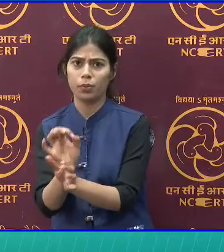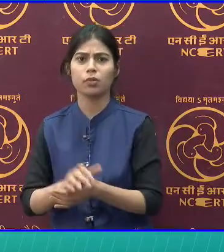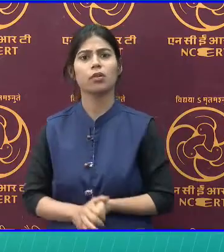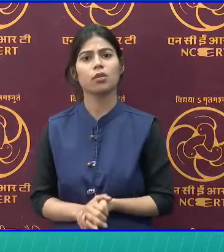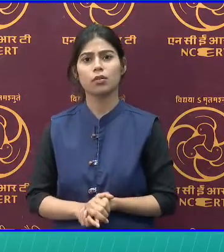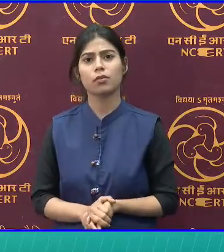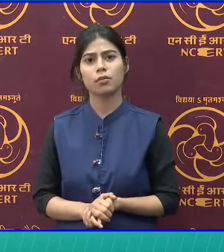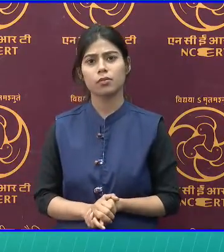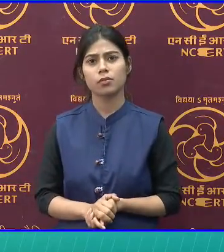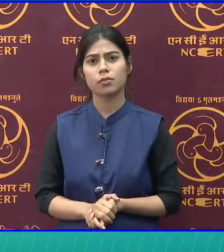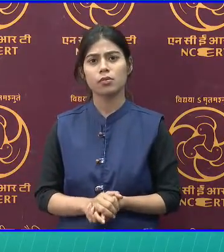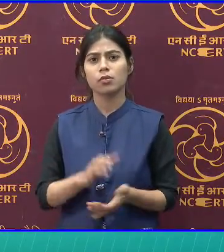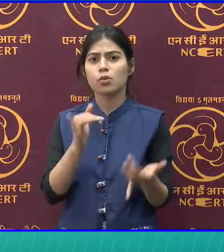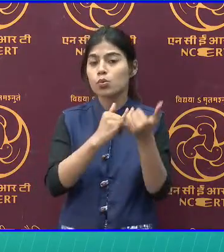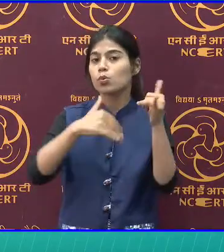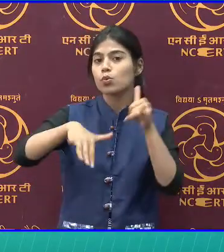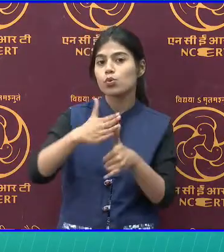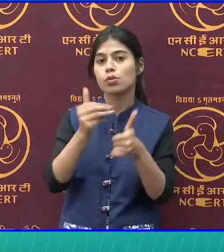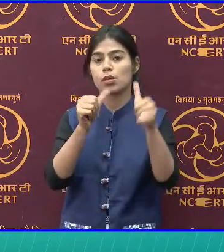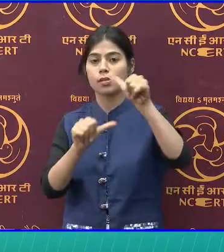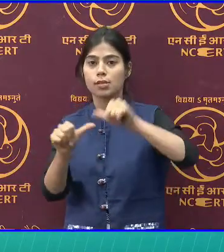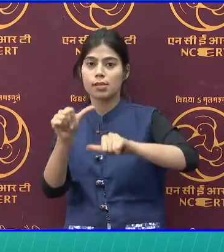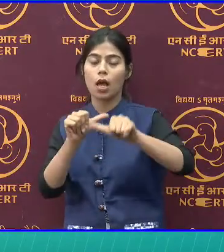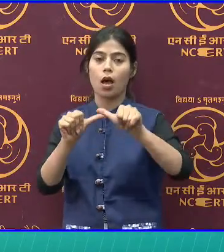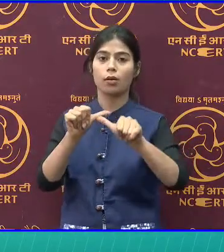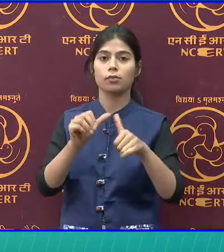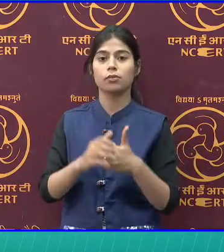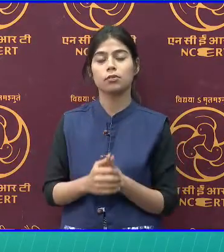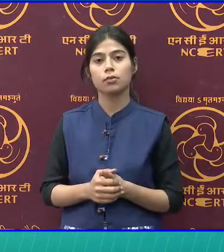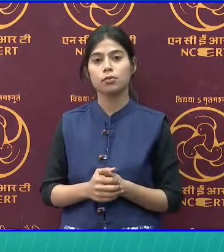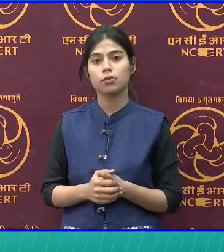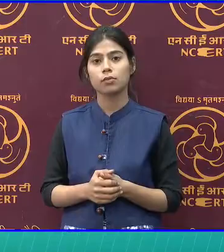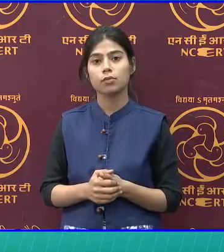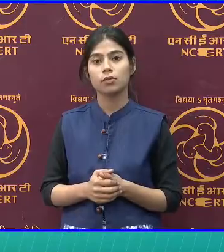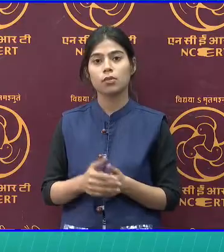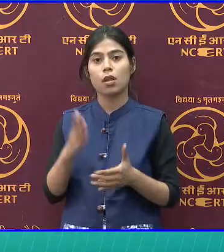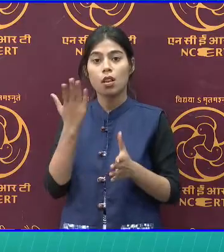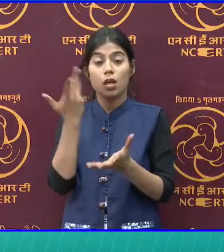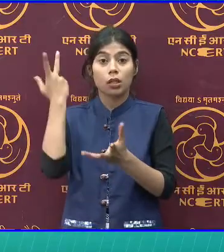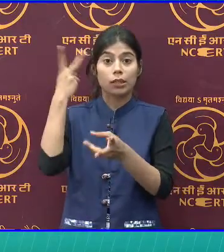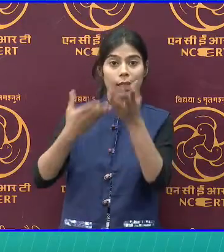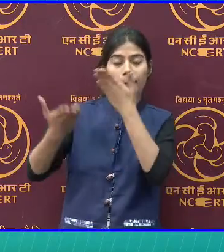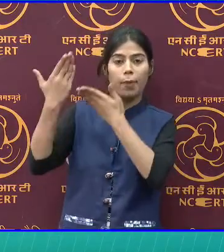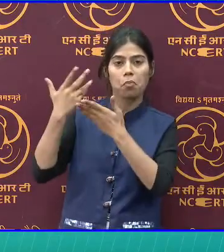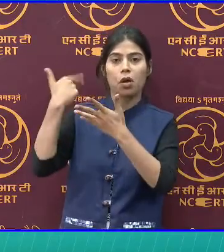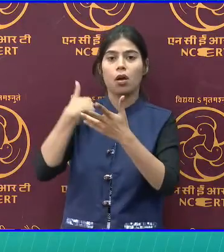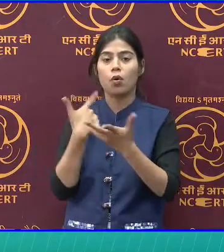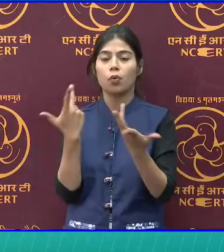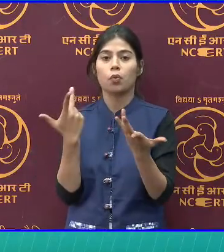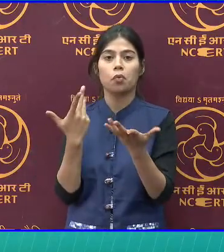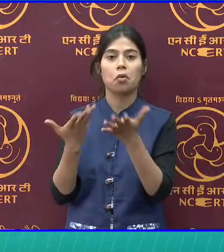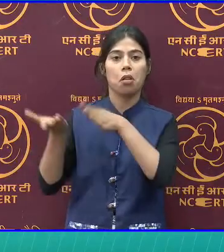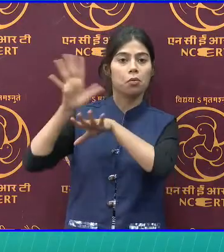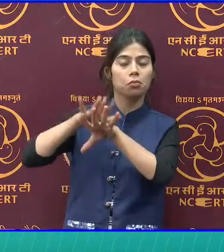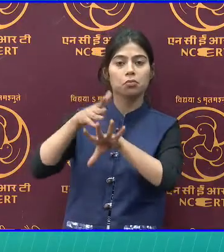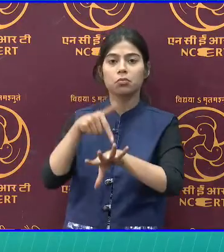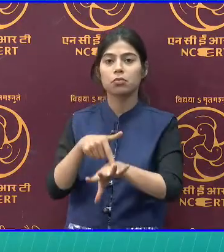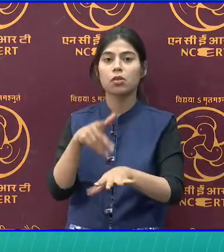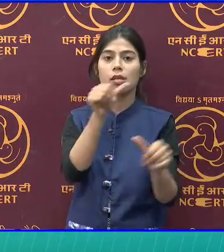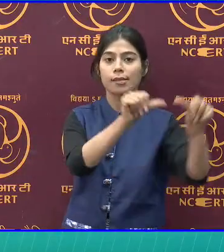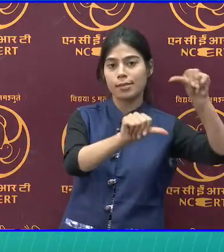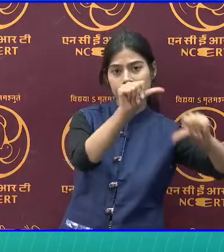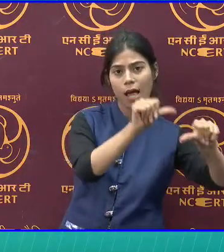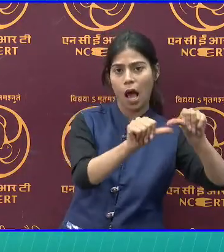The social science is very recently emerged after the Industrial Revolution. The